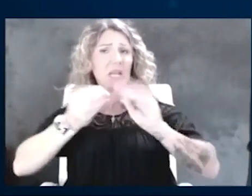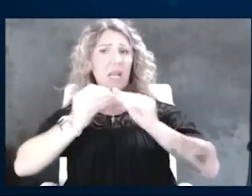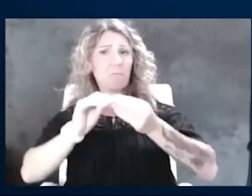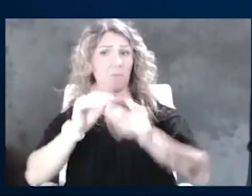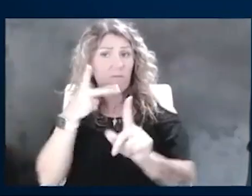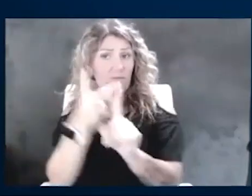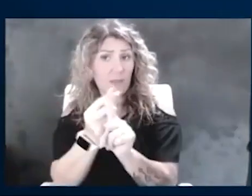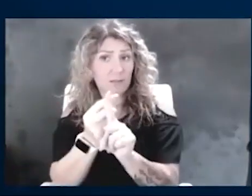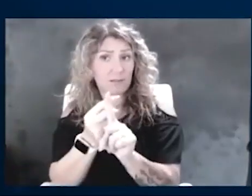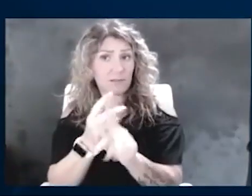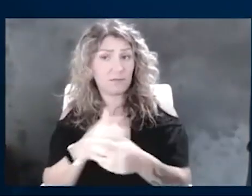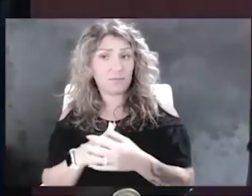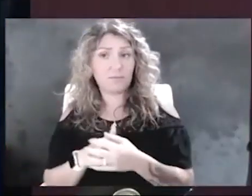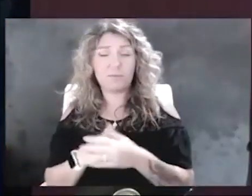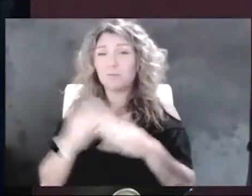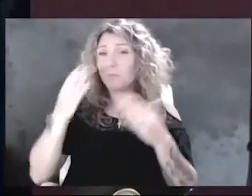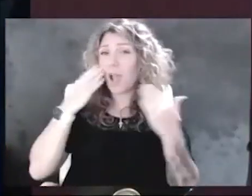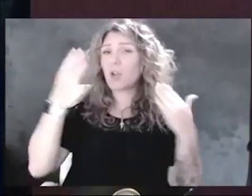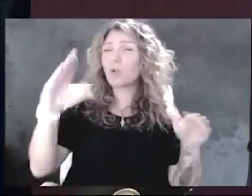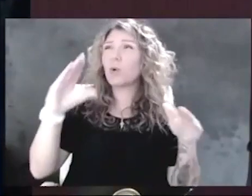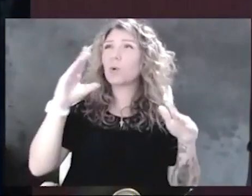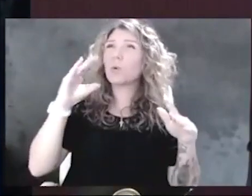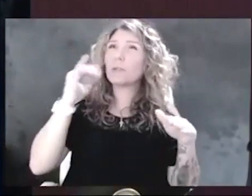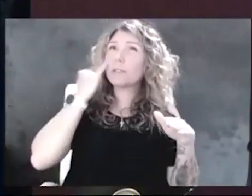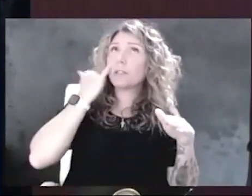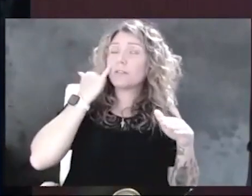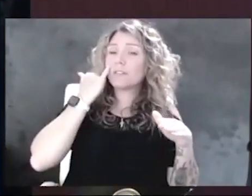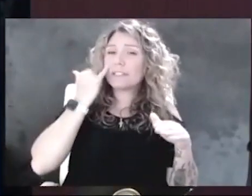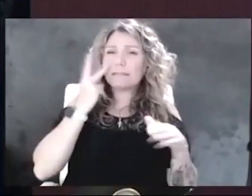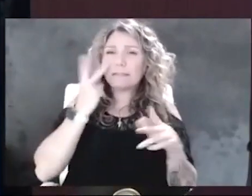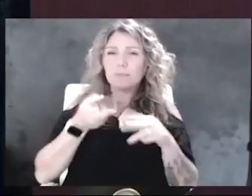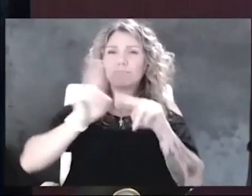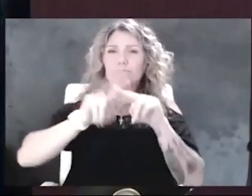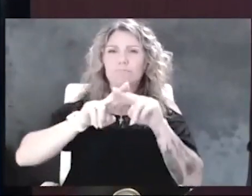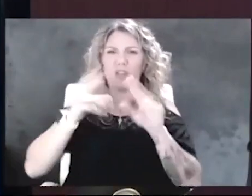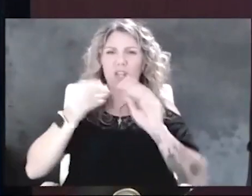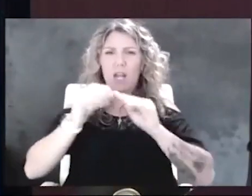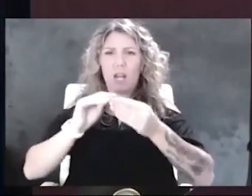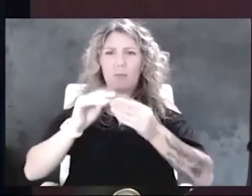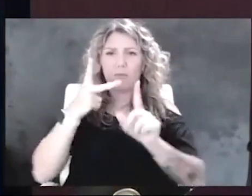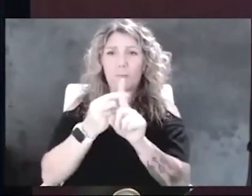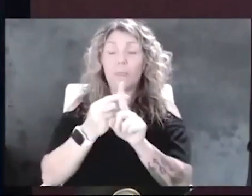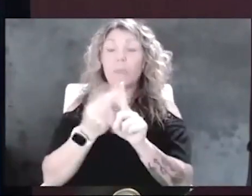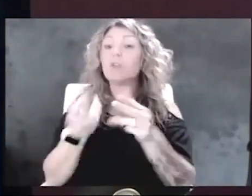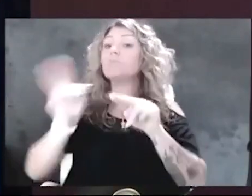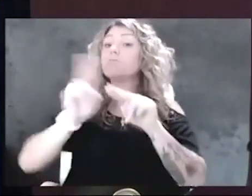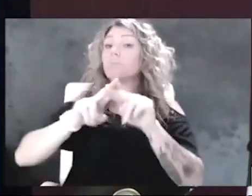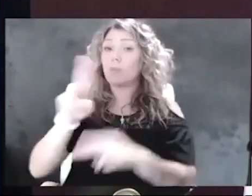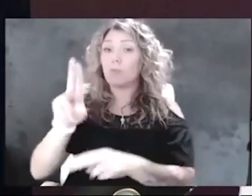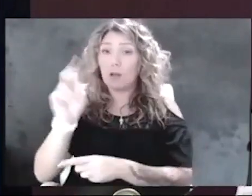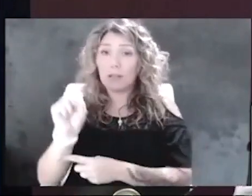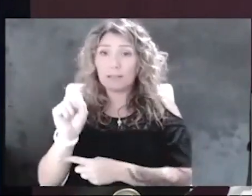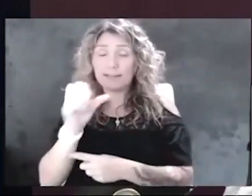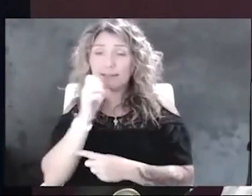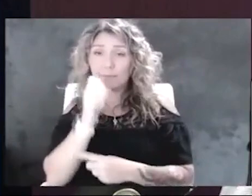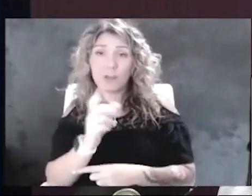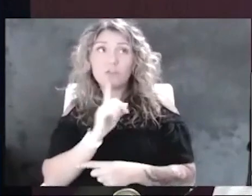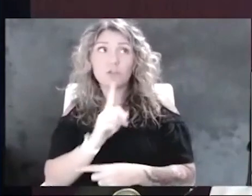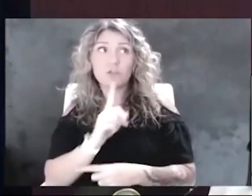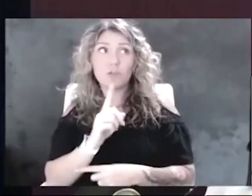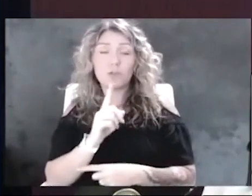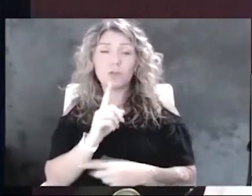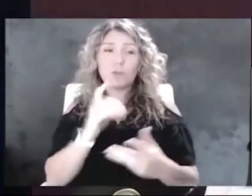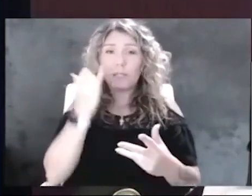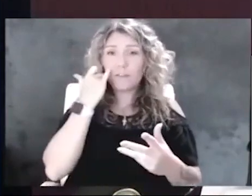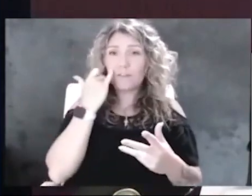I don't know that we're necessarily seeing an uptick. There's an uptick in vaccination in the United States. I'm not sure if I'm going to say that's because